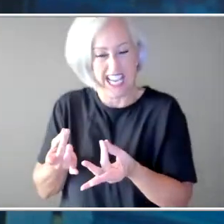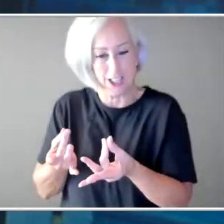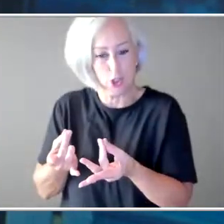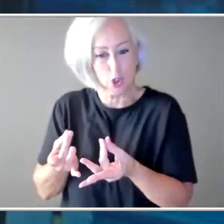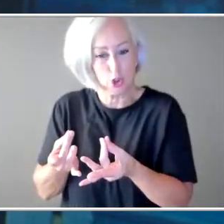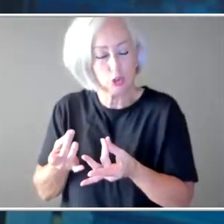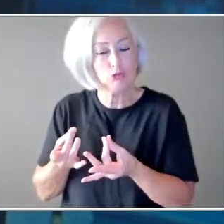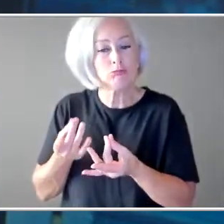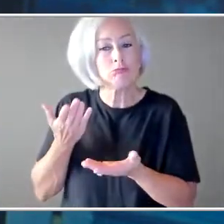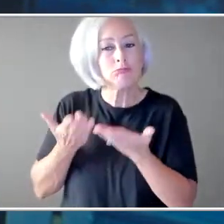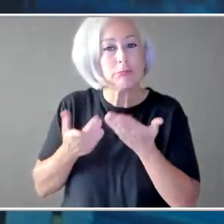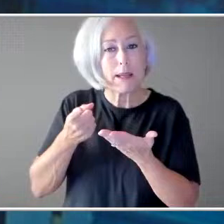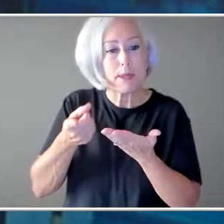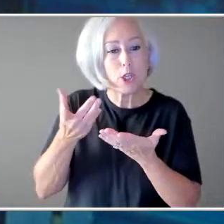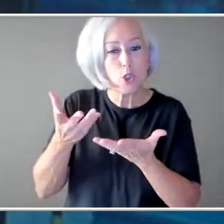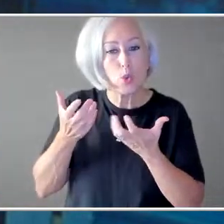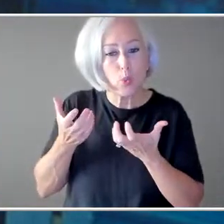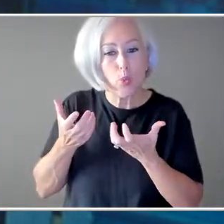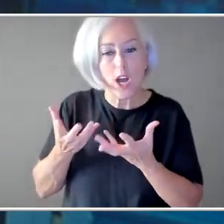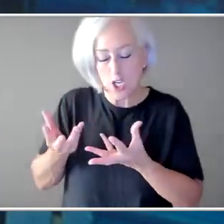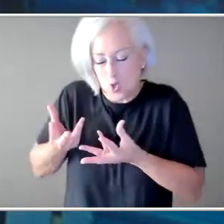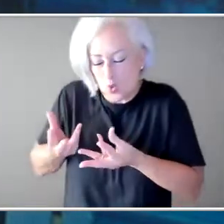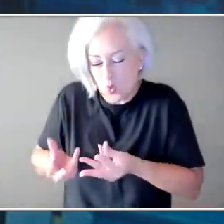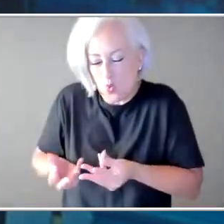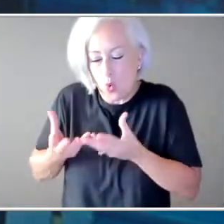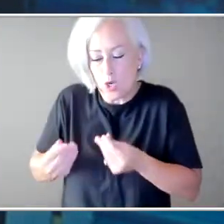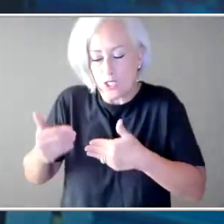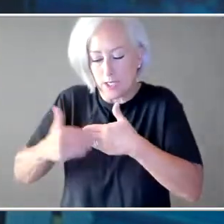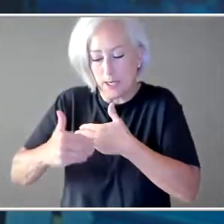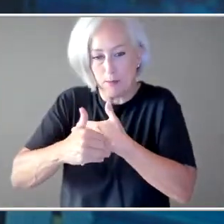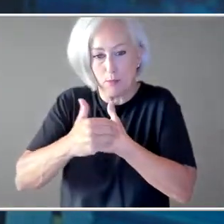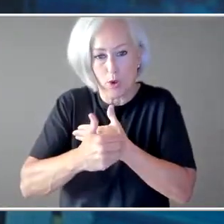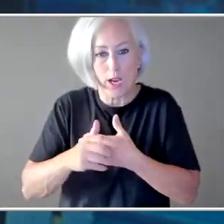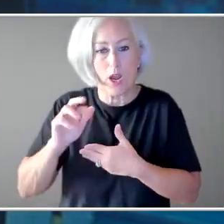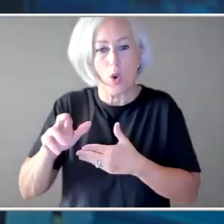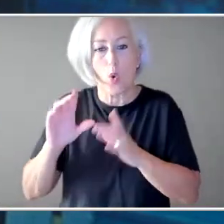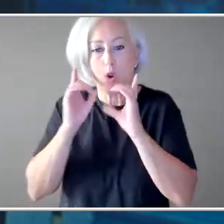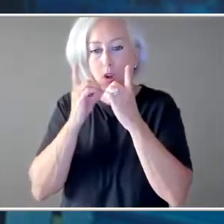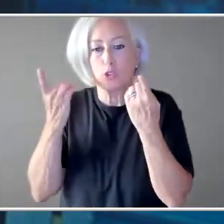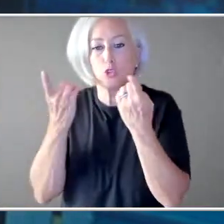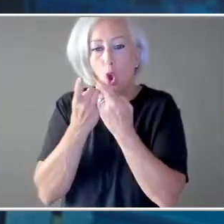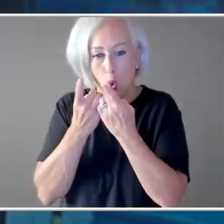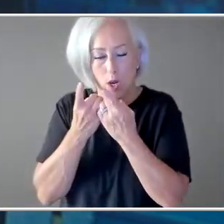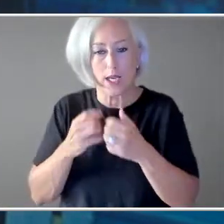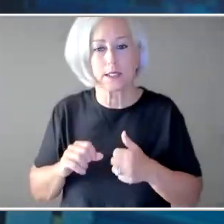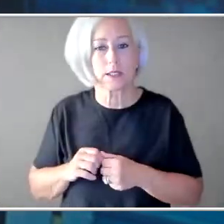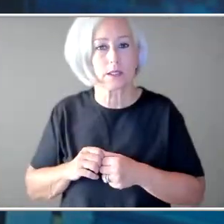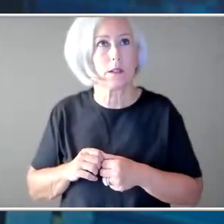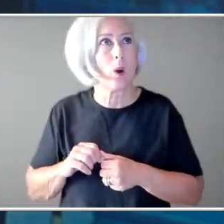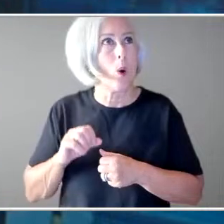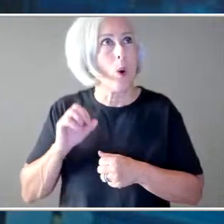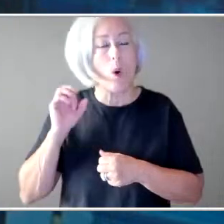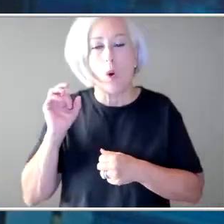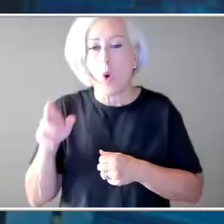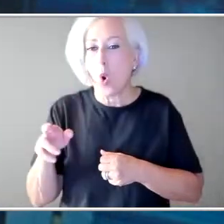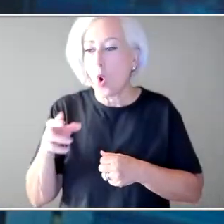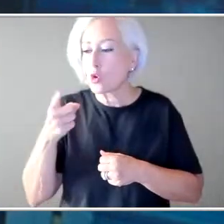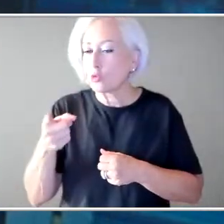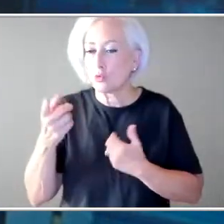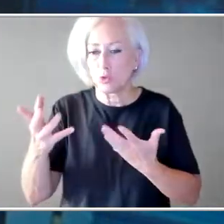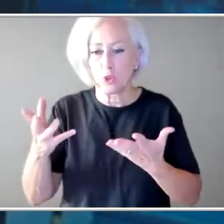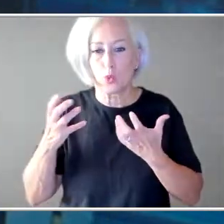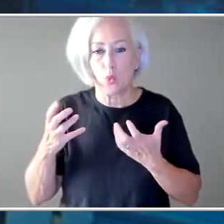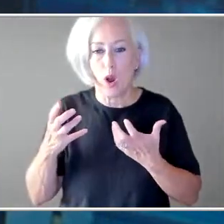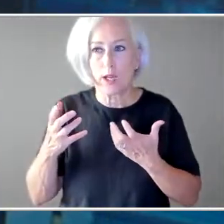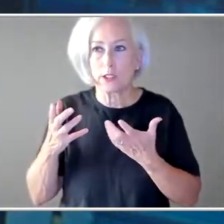really squishy bread or donuts that just, you know, or you want it to have a longer shelf life.